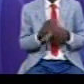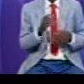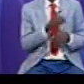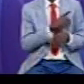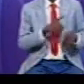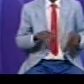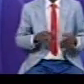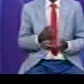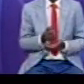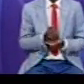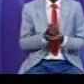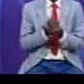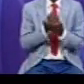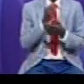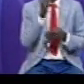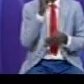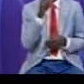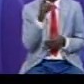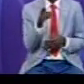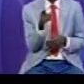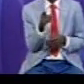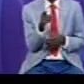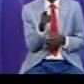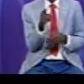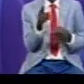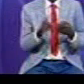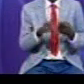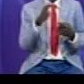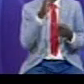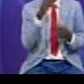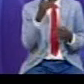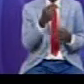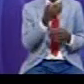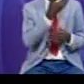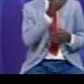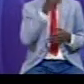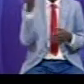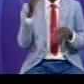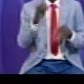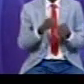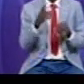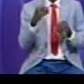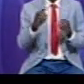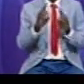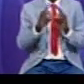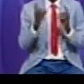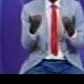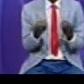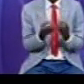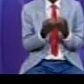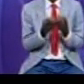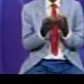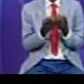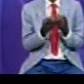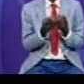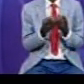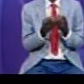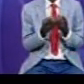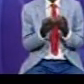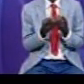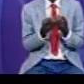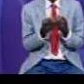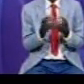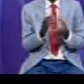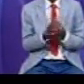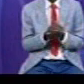put in my best, and God helped me to be the best in the department. But as a result of that, I gave up on hope. I gave up, and I felt I was going